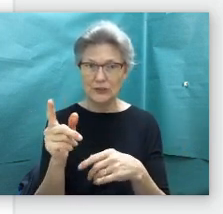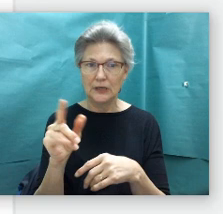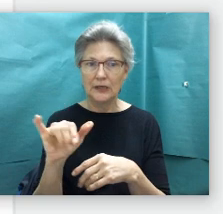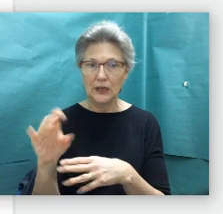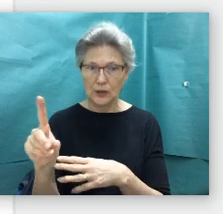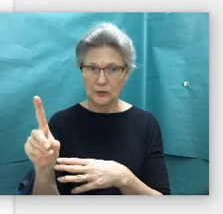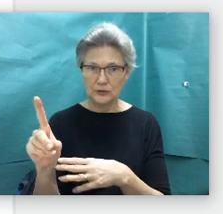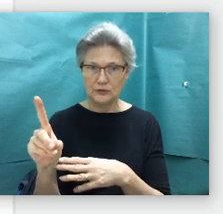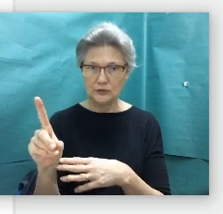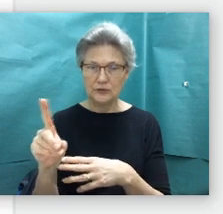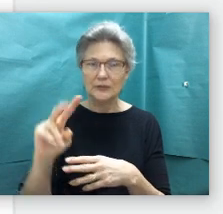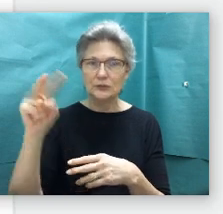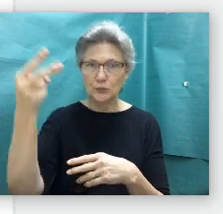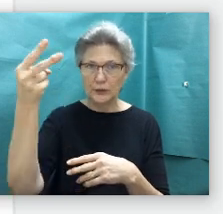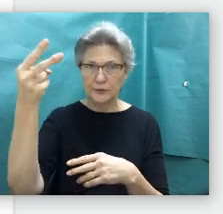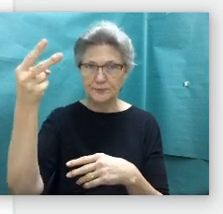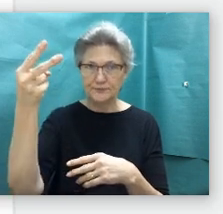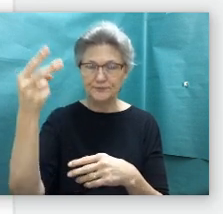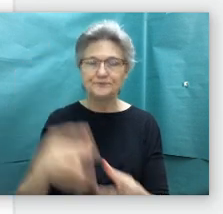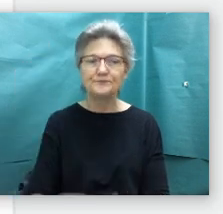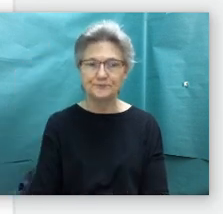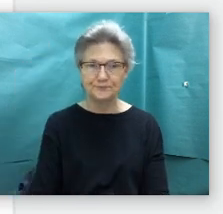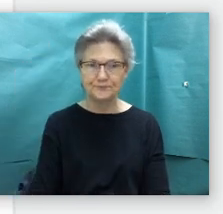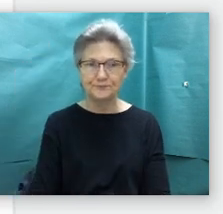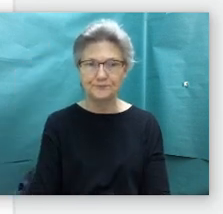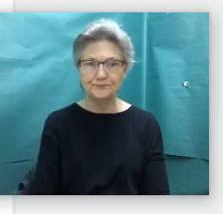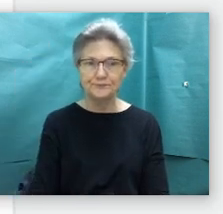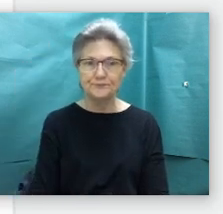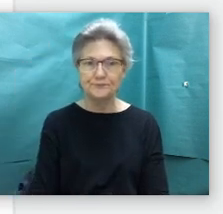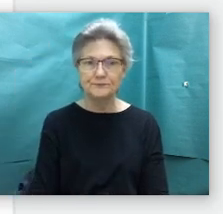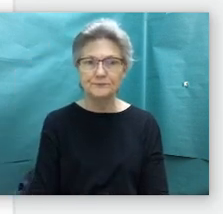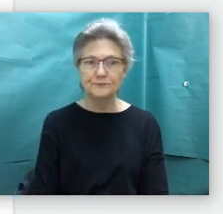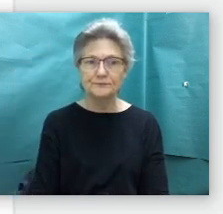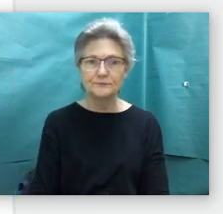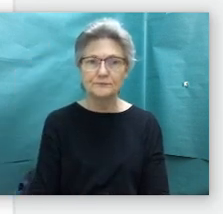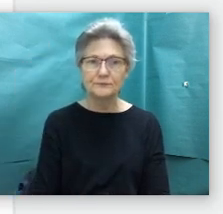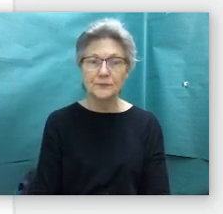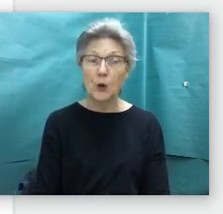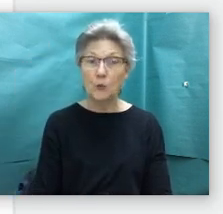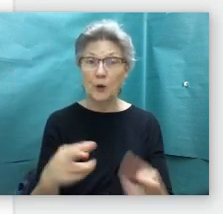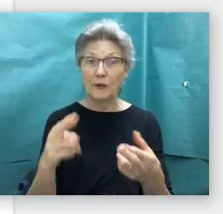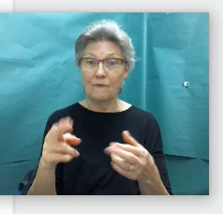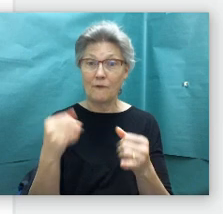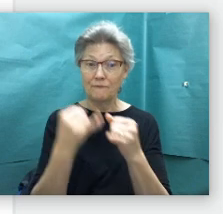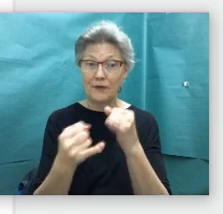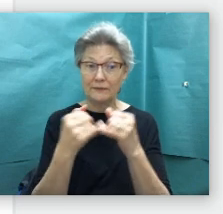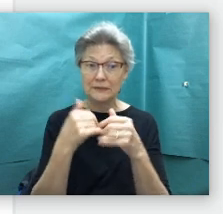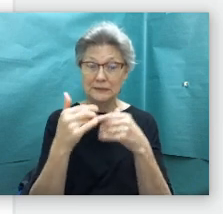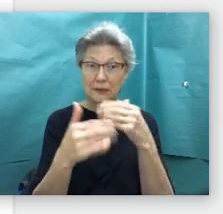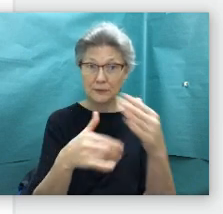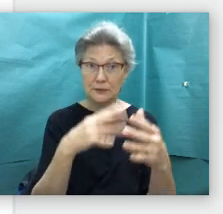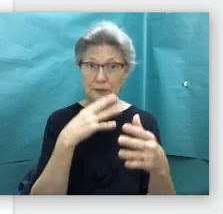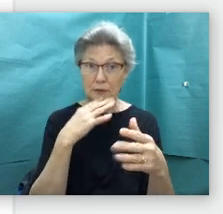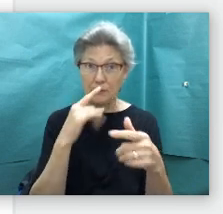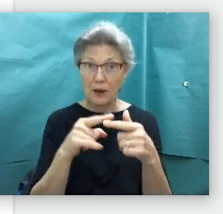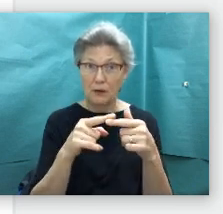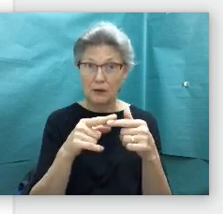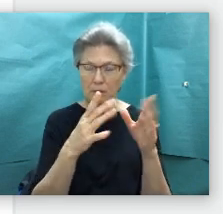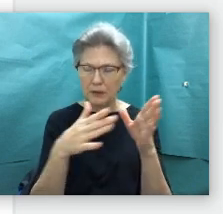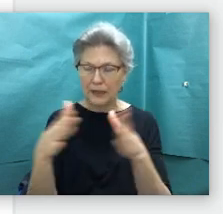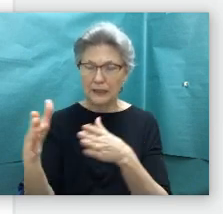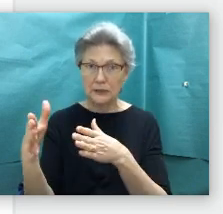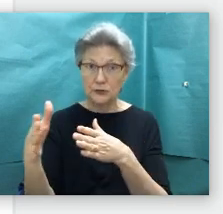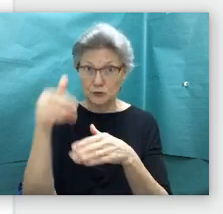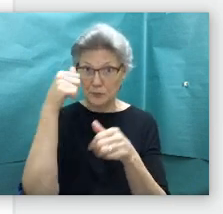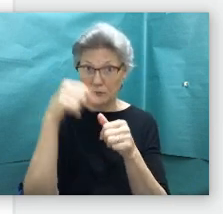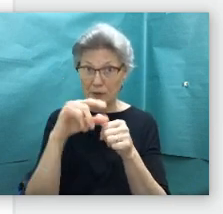36 square yards. All right, we're ready for our final step that we talked about in our plan of attack. Do you